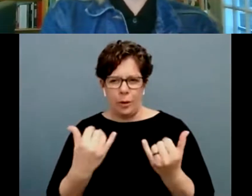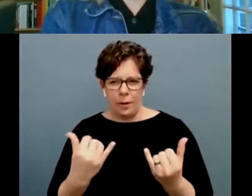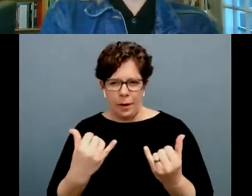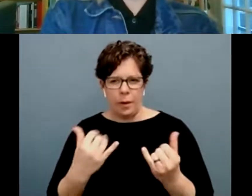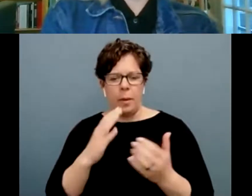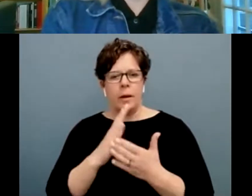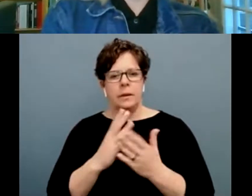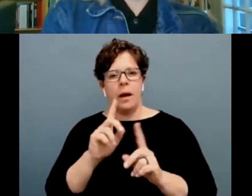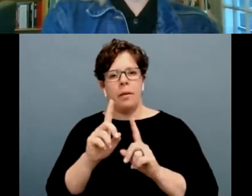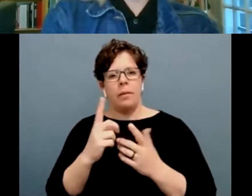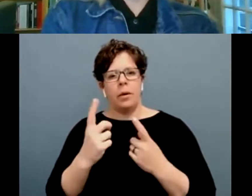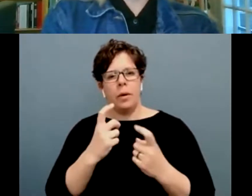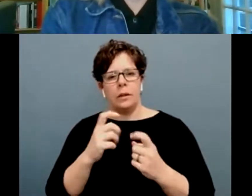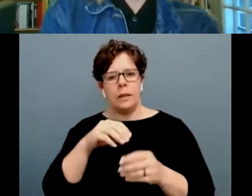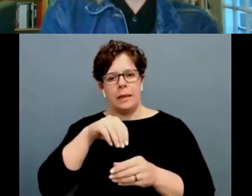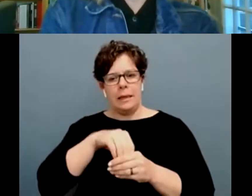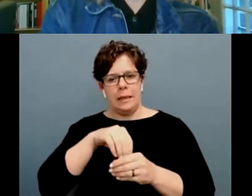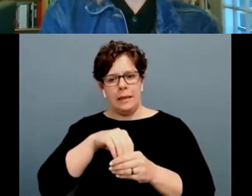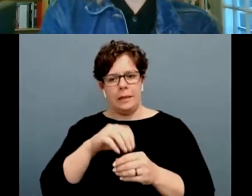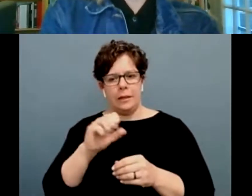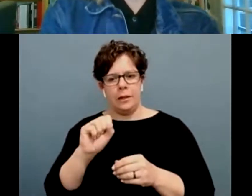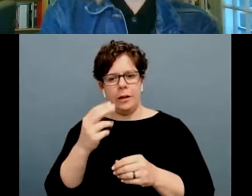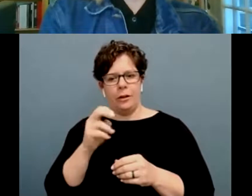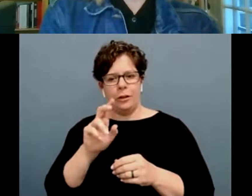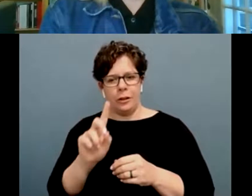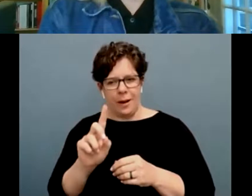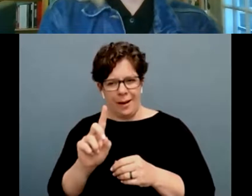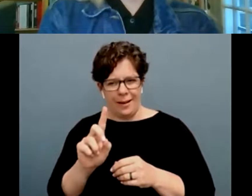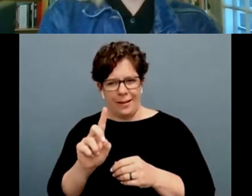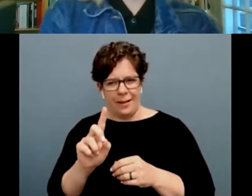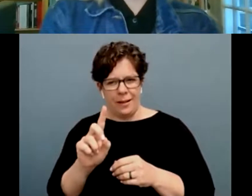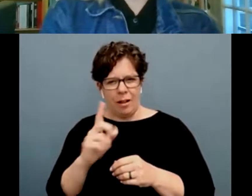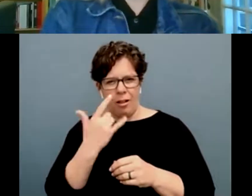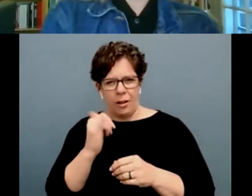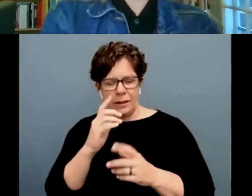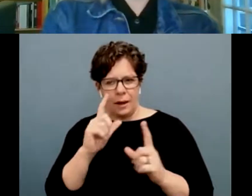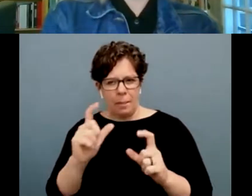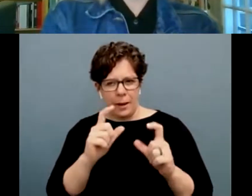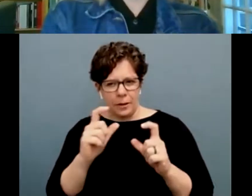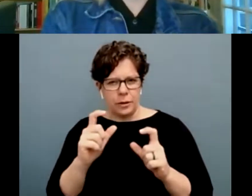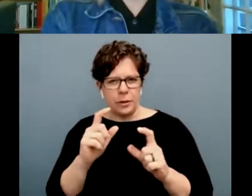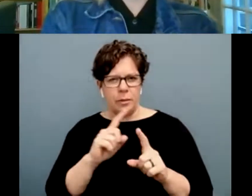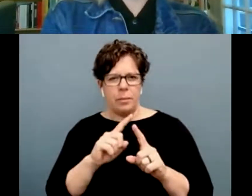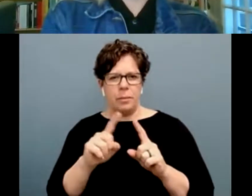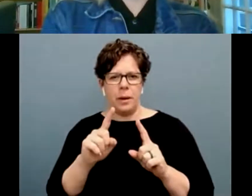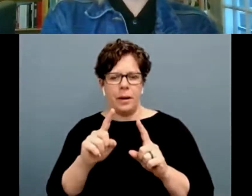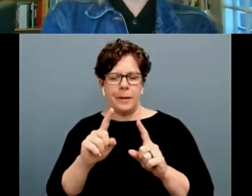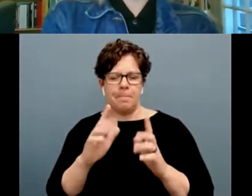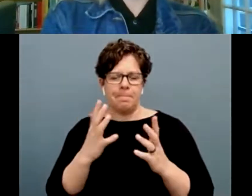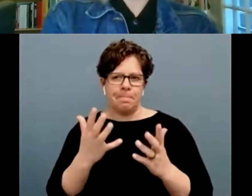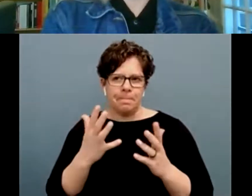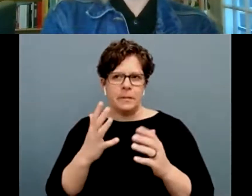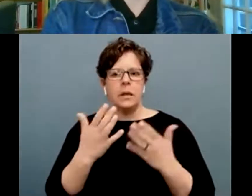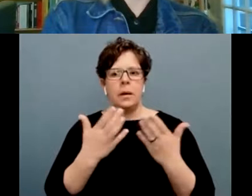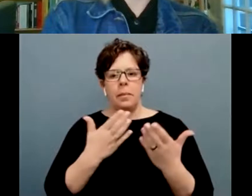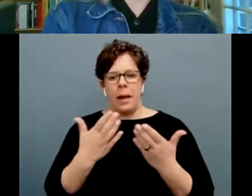questions about the interior of the shed, and if we could show pictures, but perhaps you could talk a little bit more about